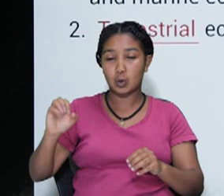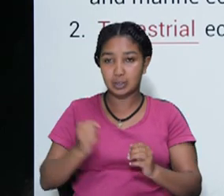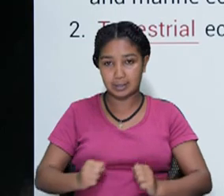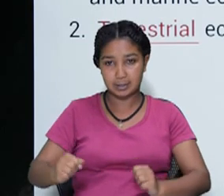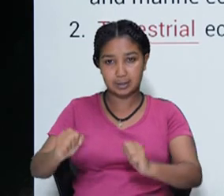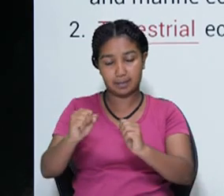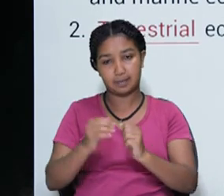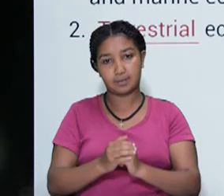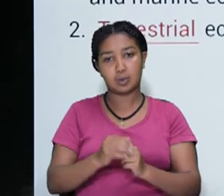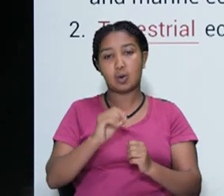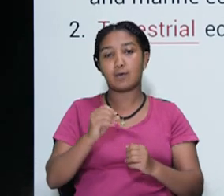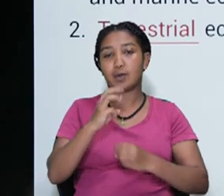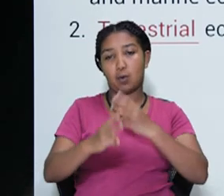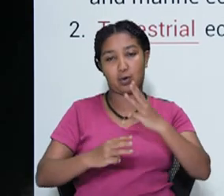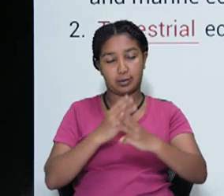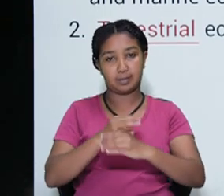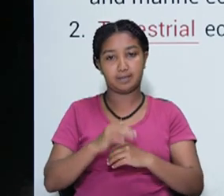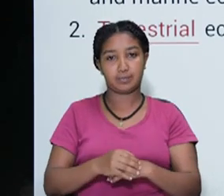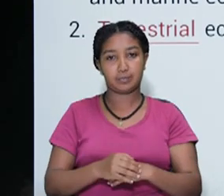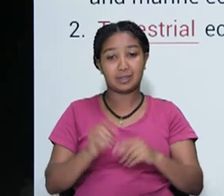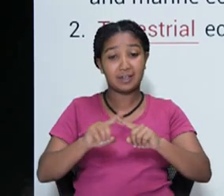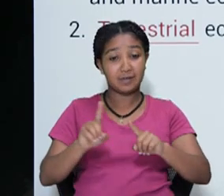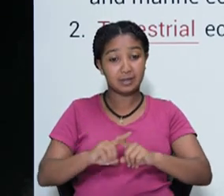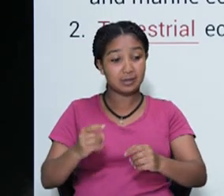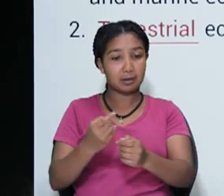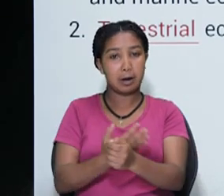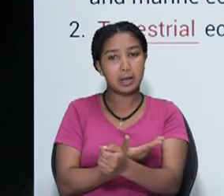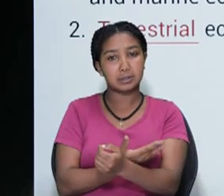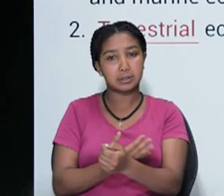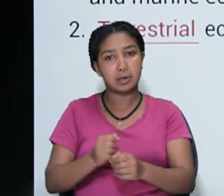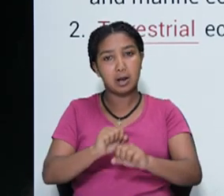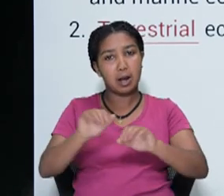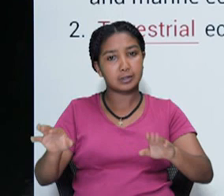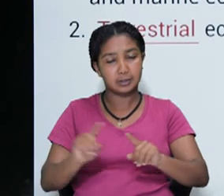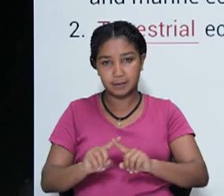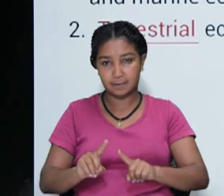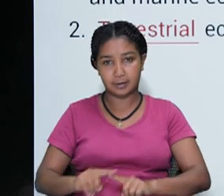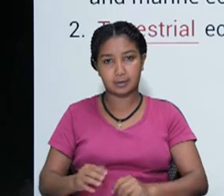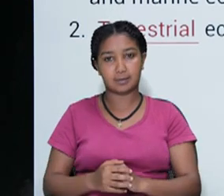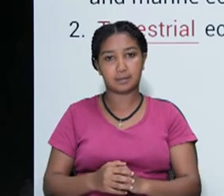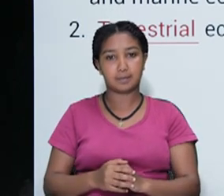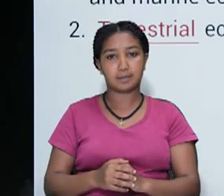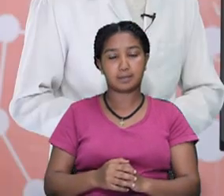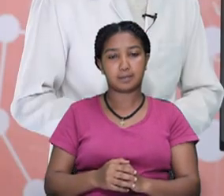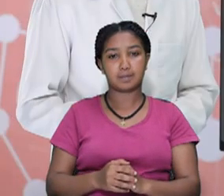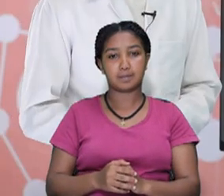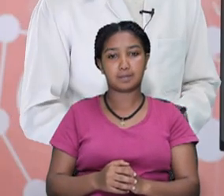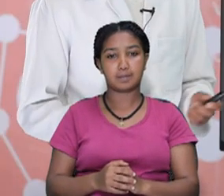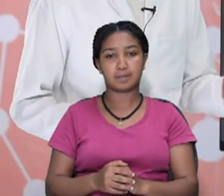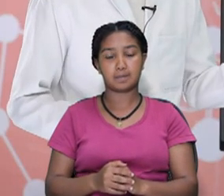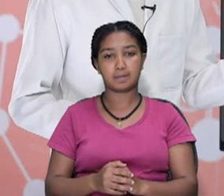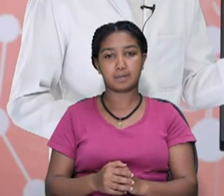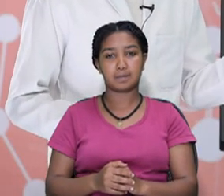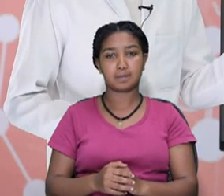system or ecosystem of the world. There are different grasslands, savanna grasslands, Mediterranean, vegetations, and so so.